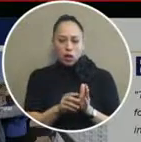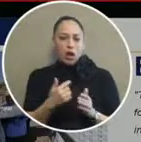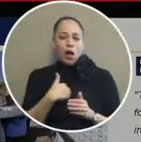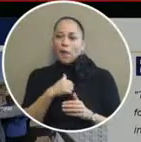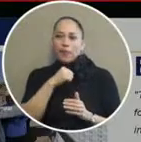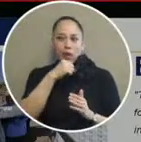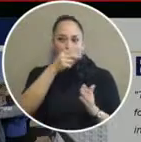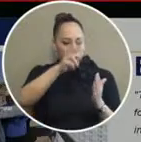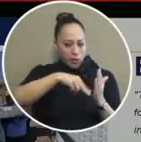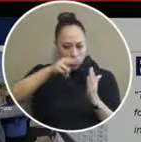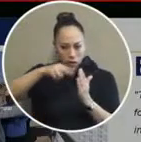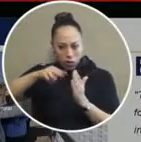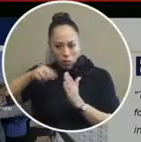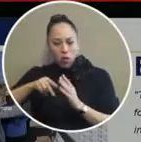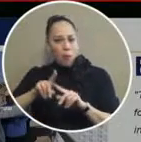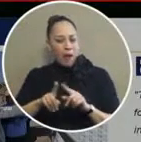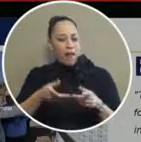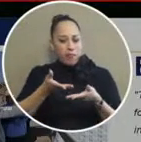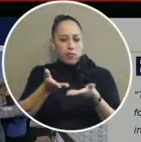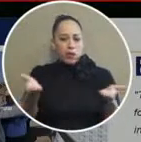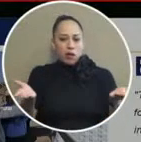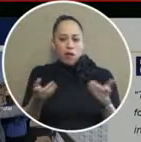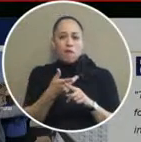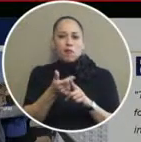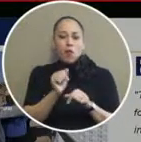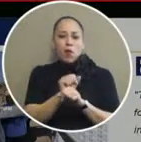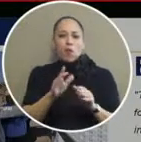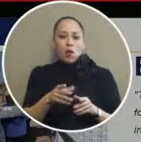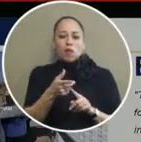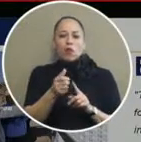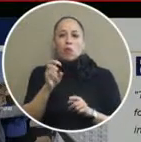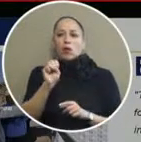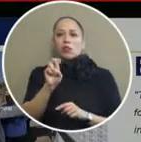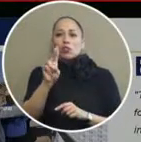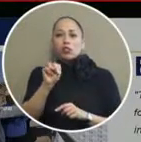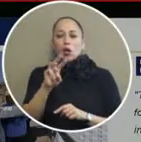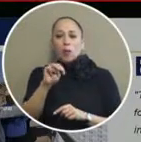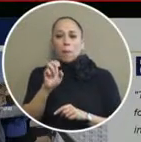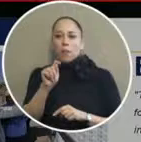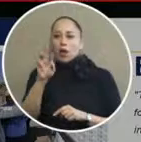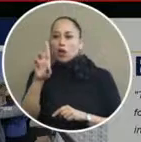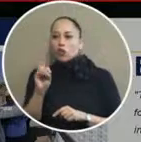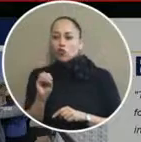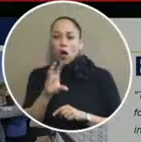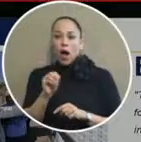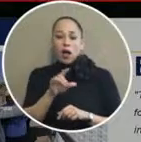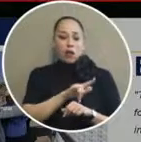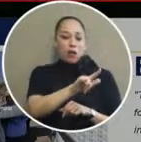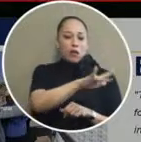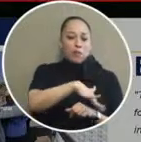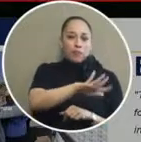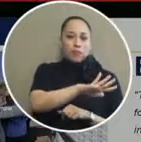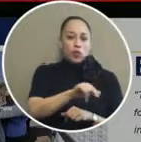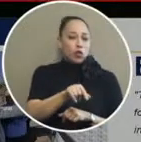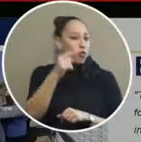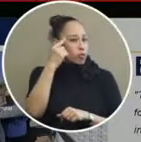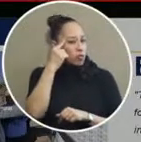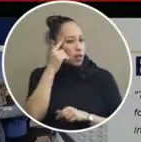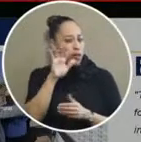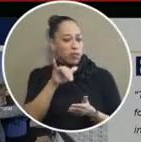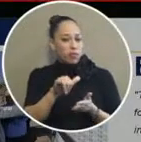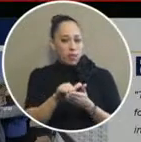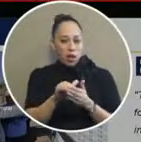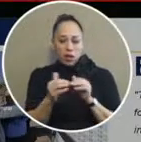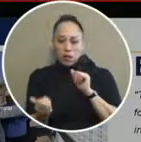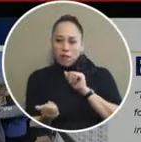won't read them to you, but they are from employees at Sun Metro and the airport. And if you think about that, these are two very